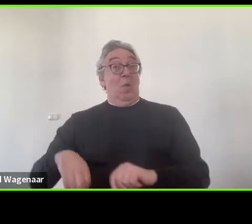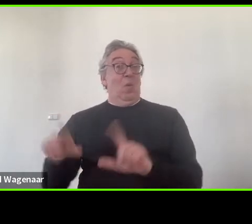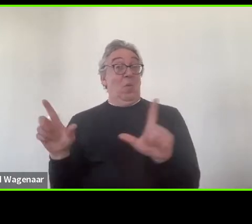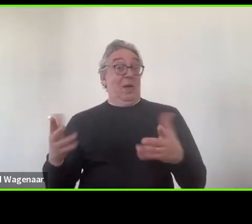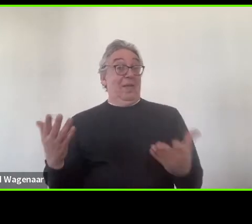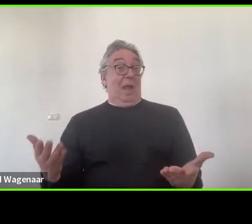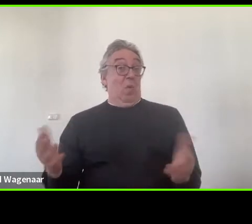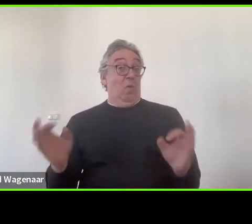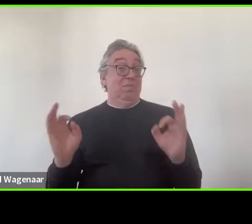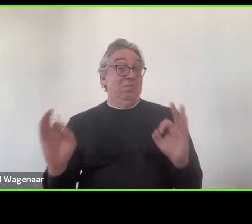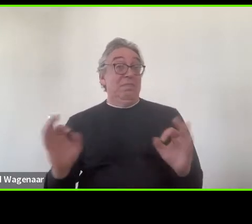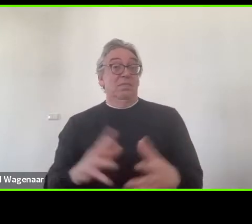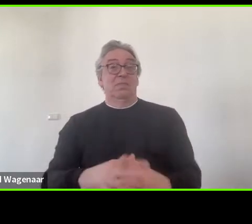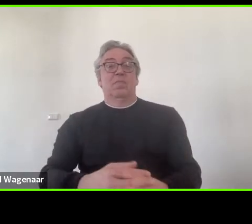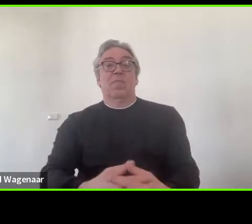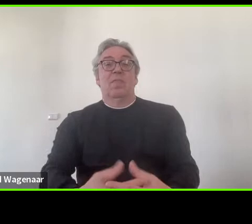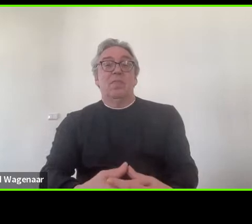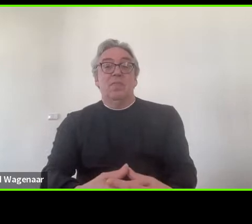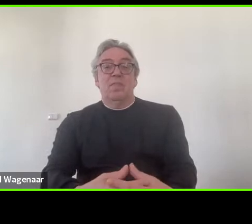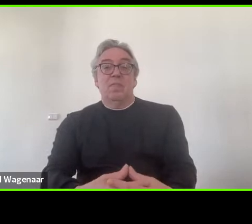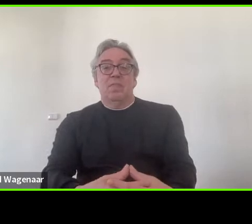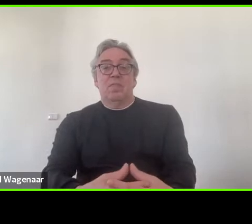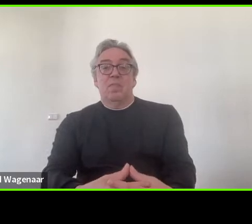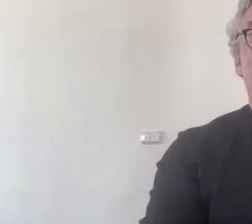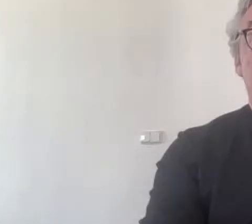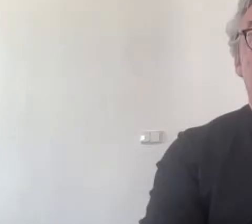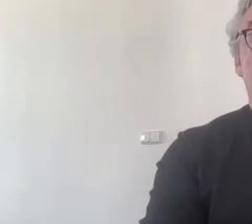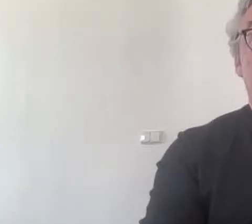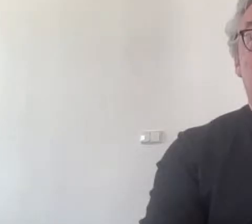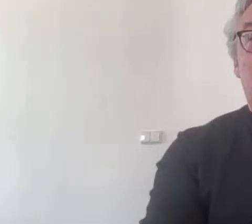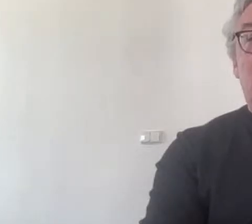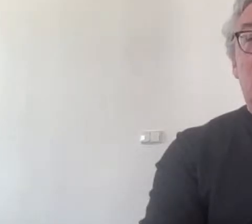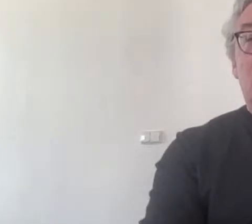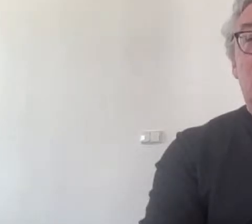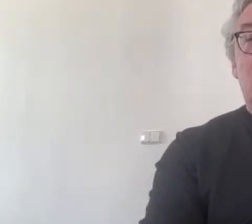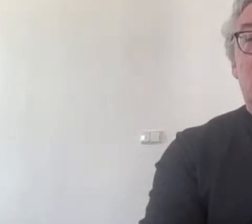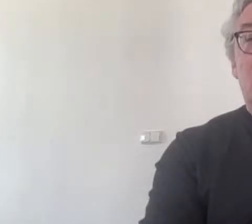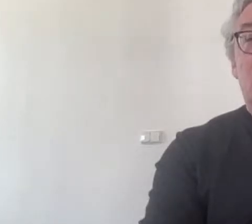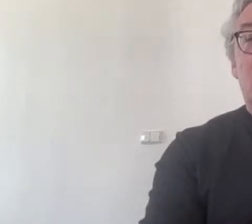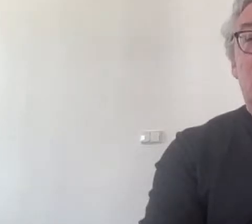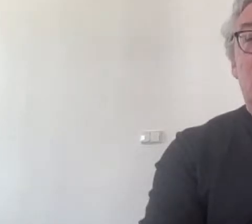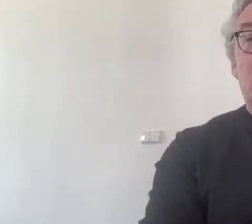we hope it works.